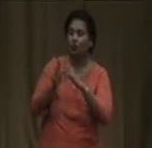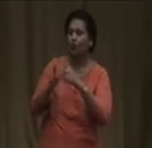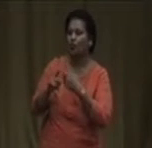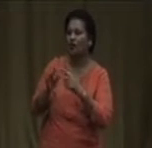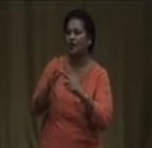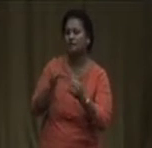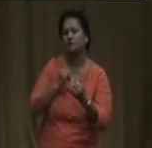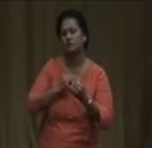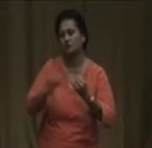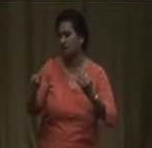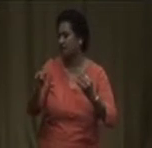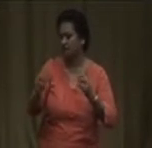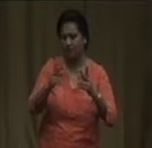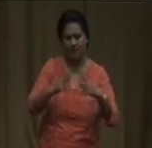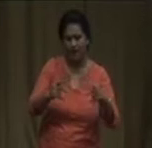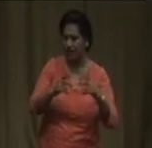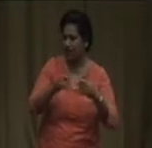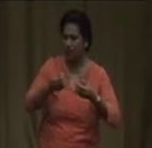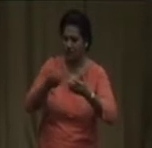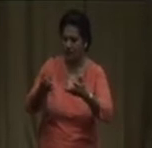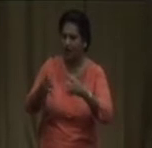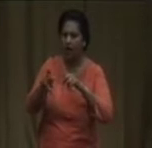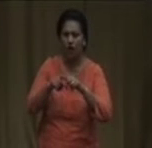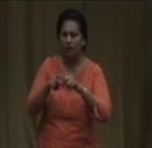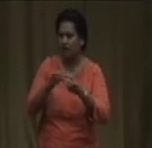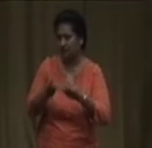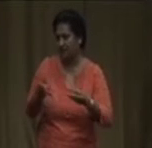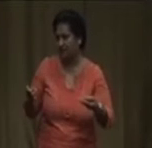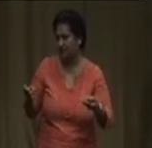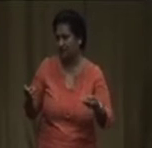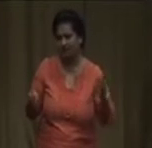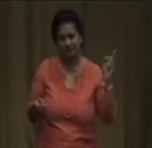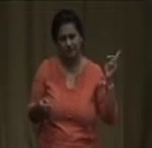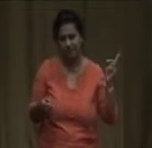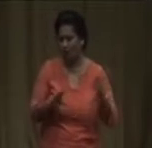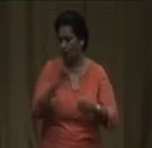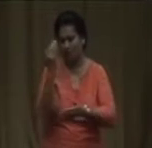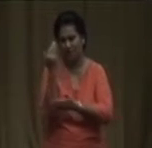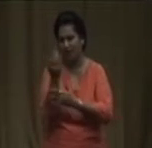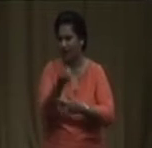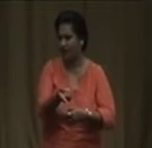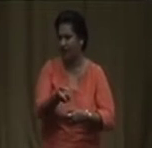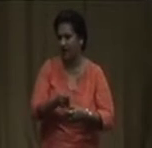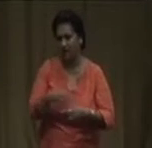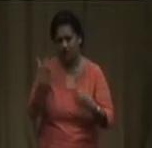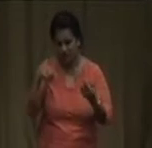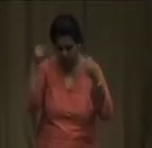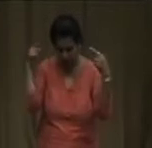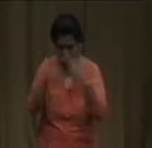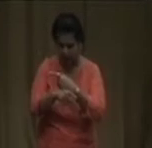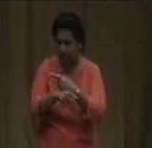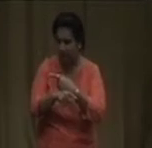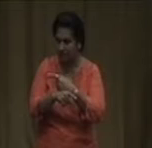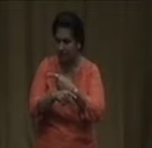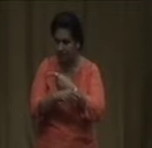worst environment to publish learning materials for learners, because your learners will get lost, they won't know where they're going. So